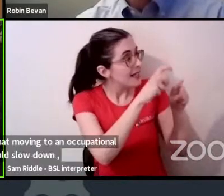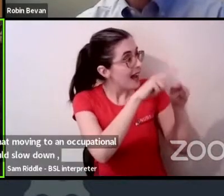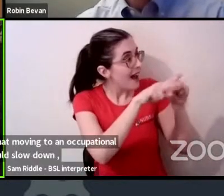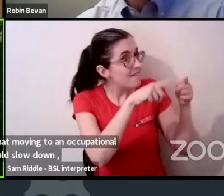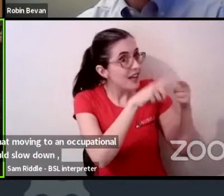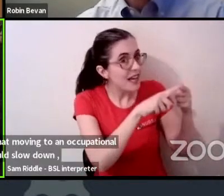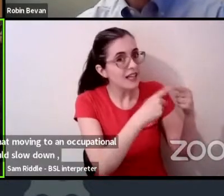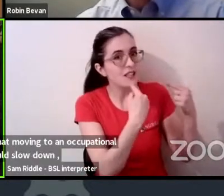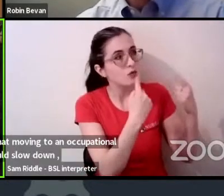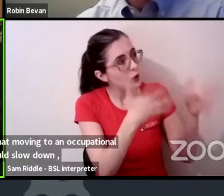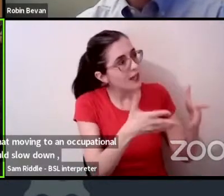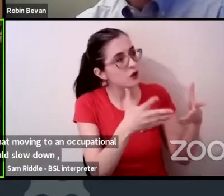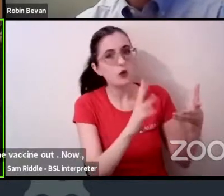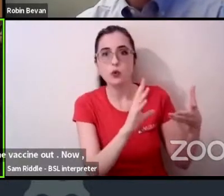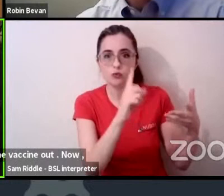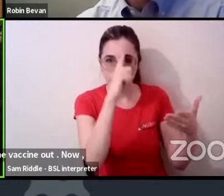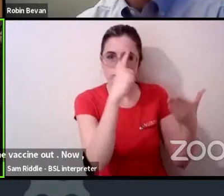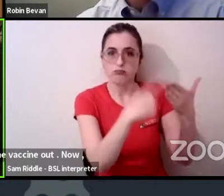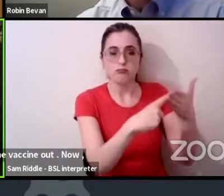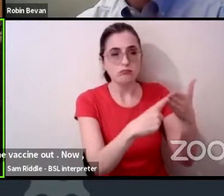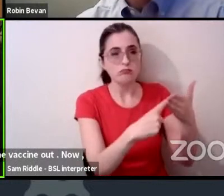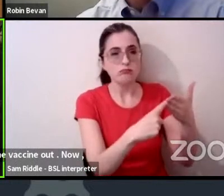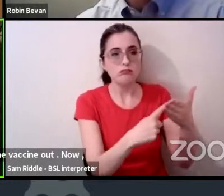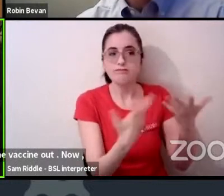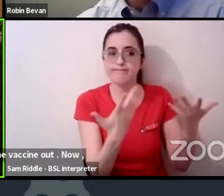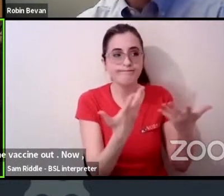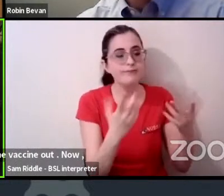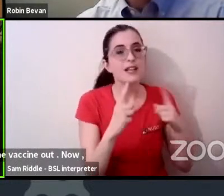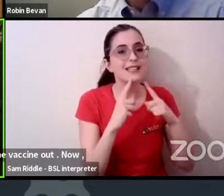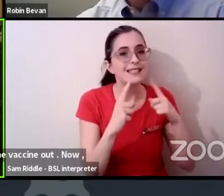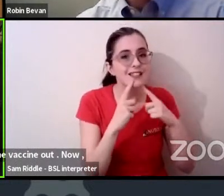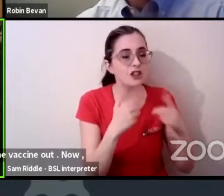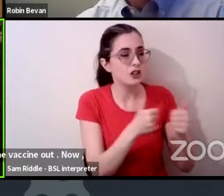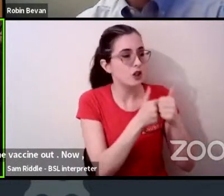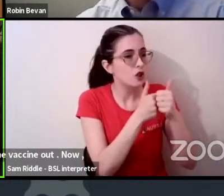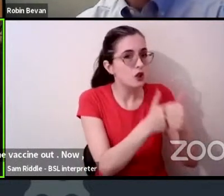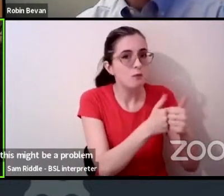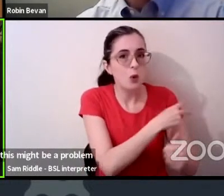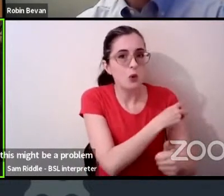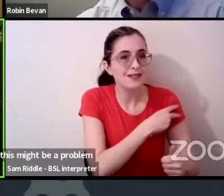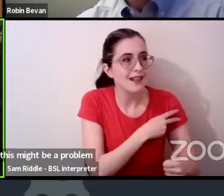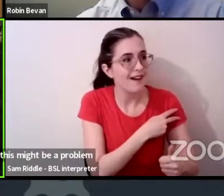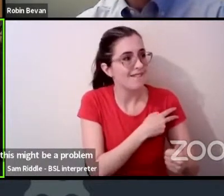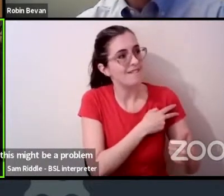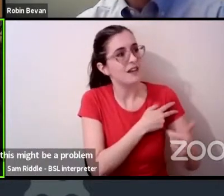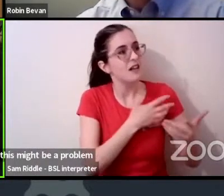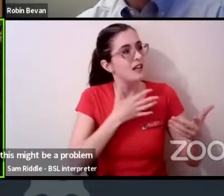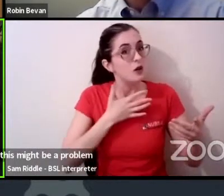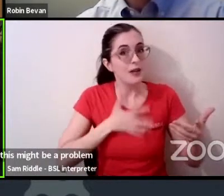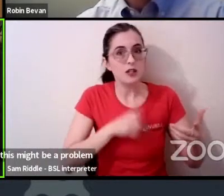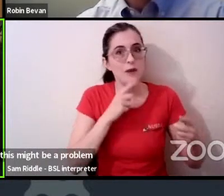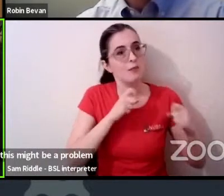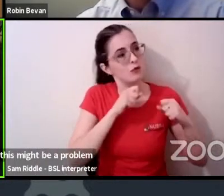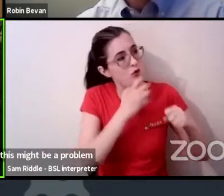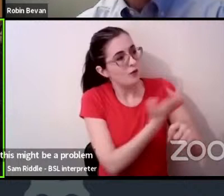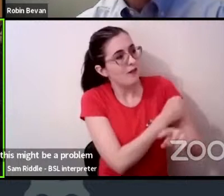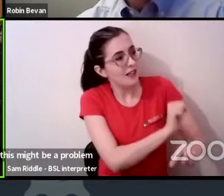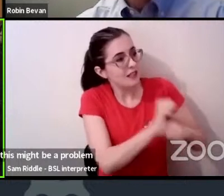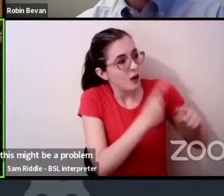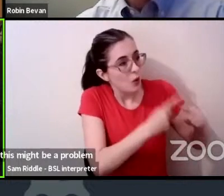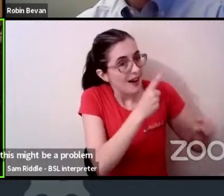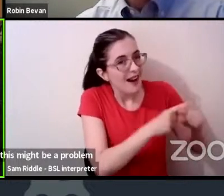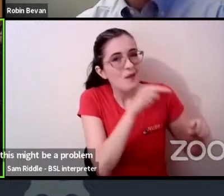data was about who the teachers were and the support staff were, so they could provide that. But JCVI believe that they will